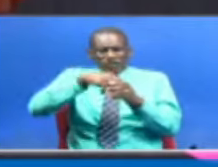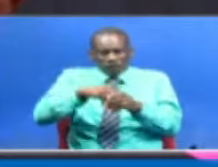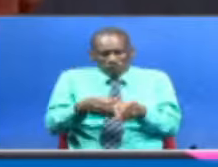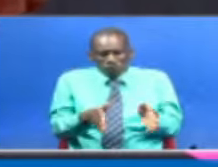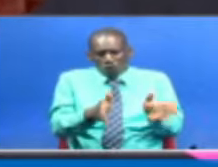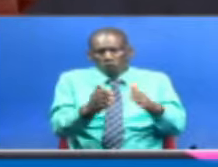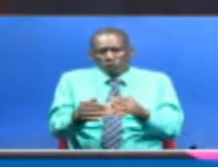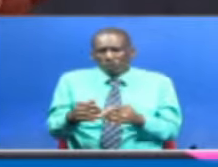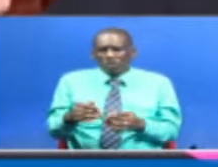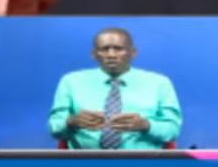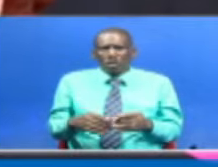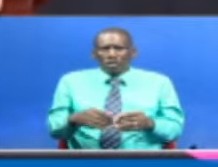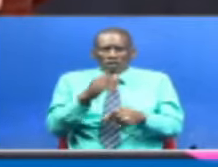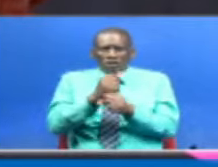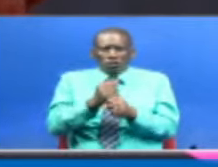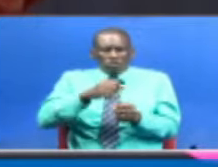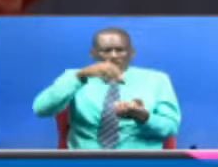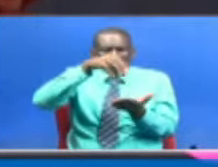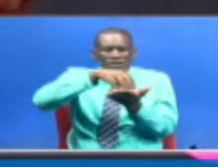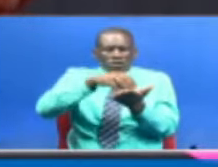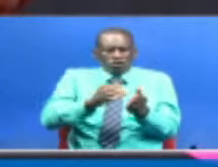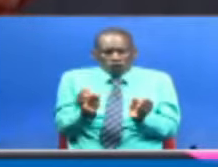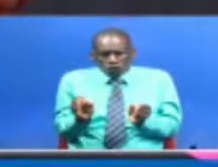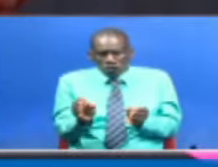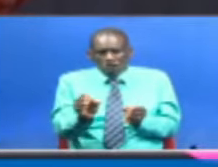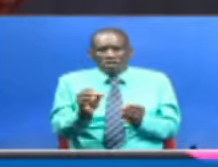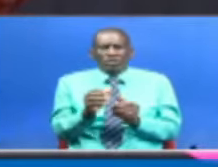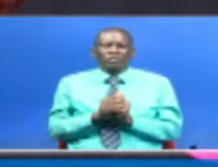in really running a station for